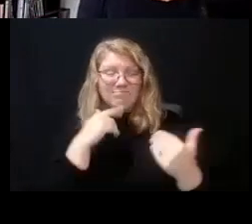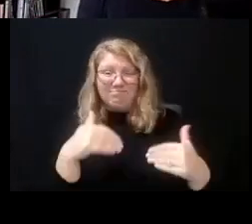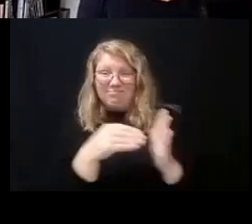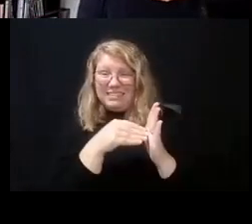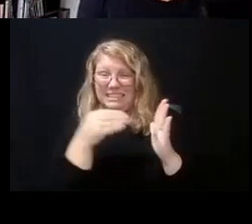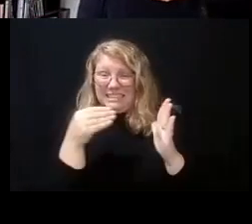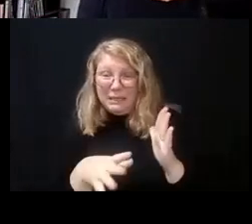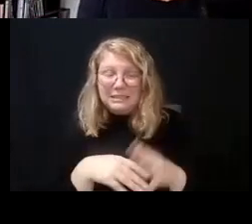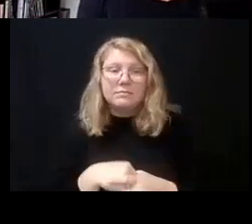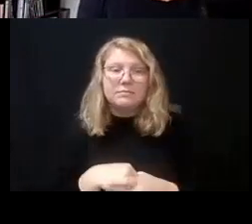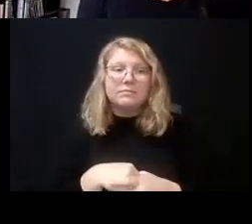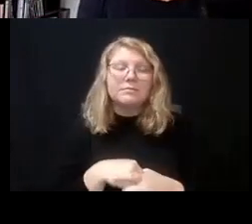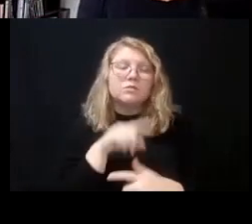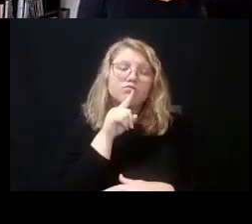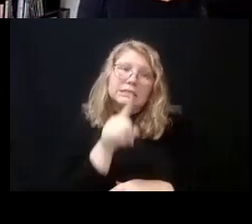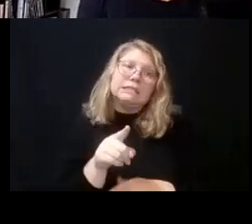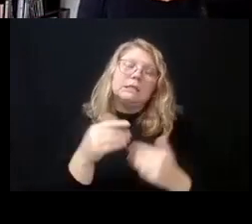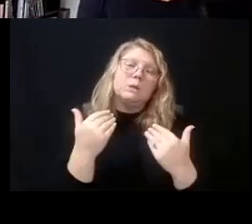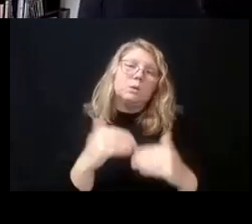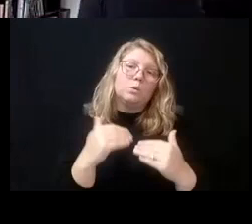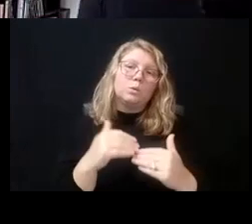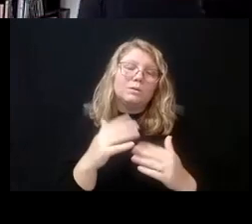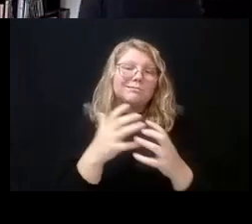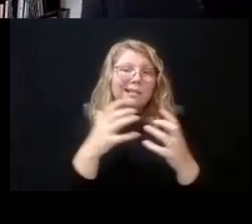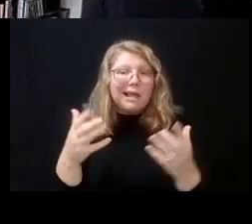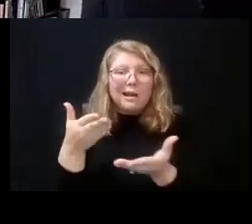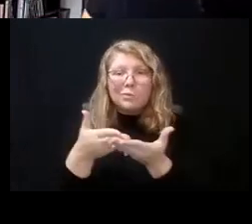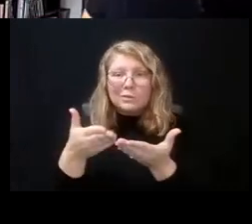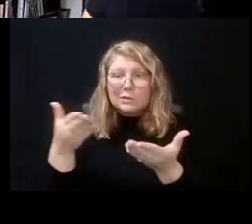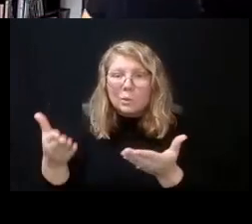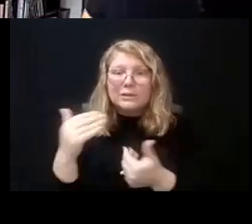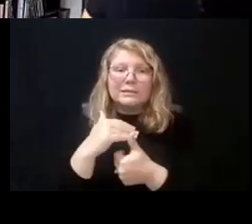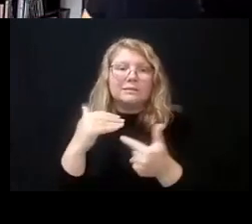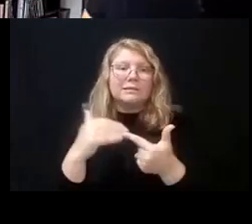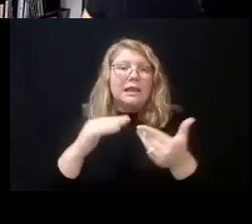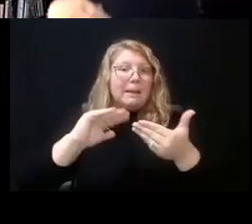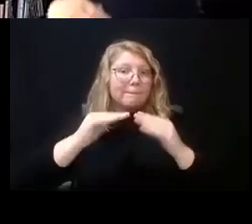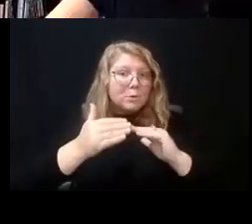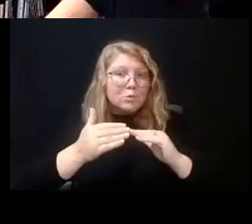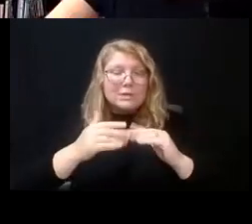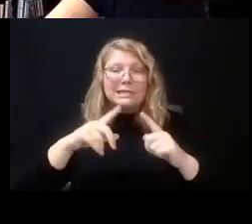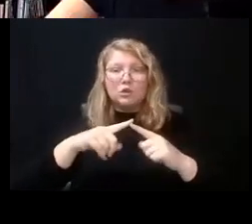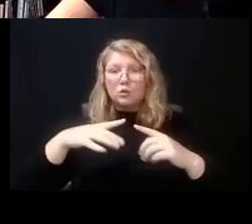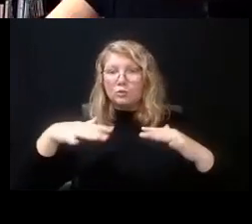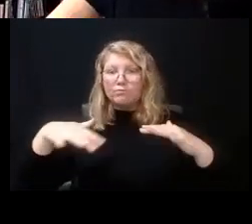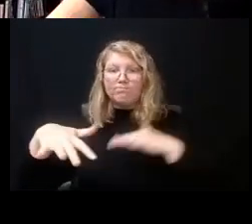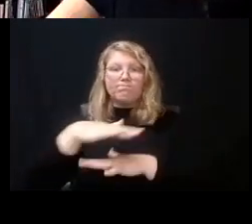It's, it takes a lot of resources and community to make life happen